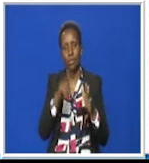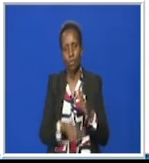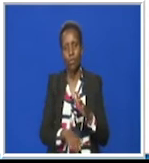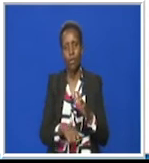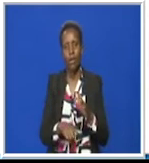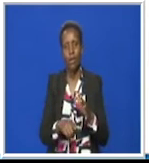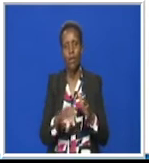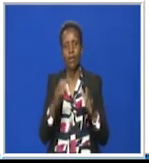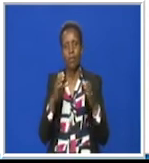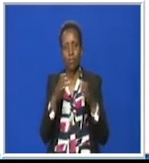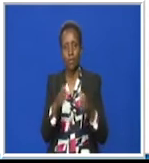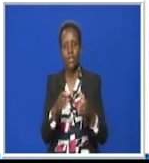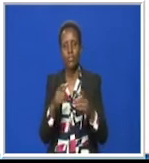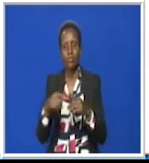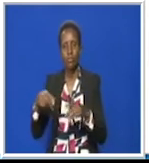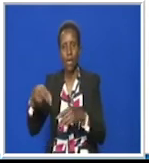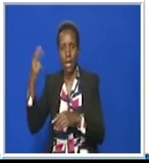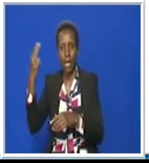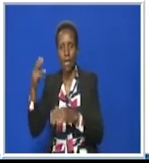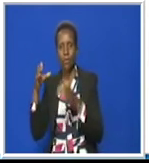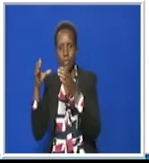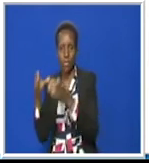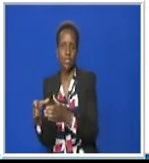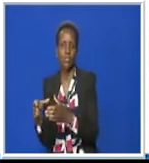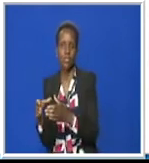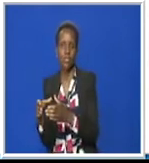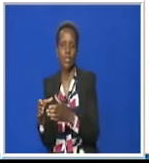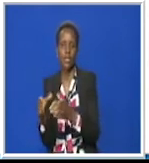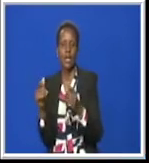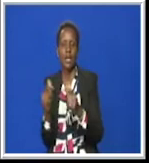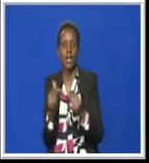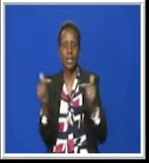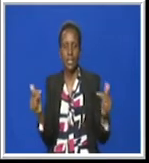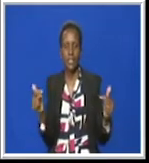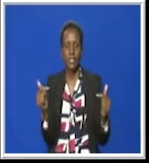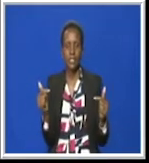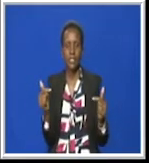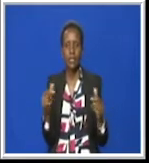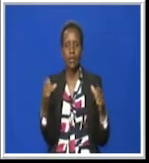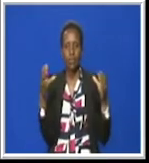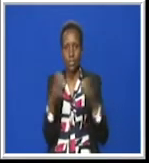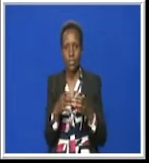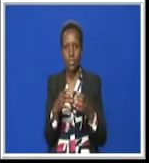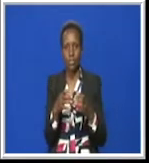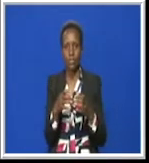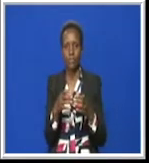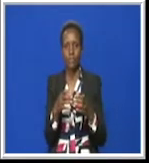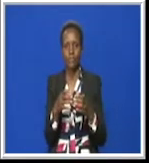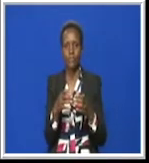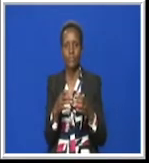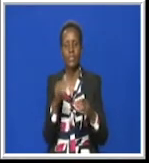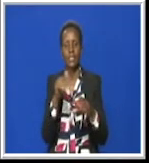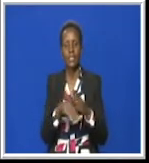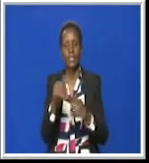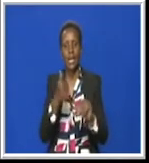region of a higher concentration against a concentration gradient. So in